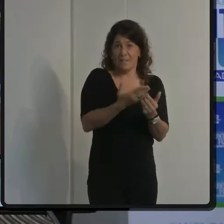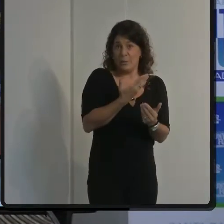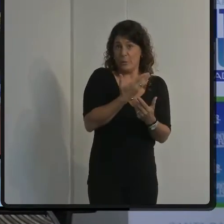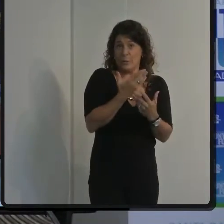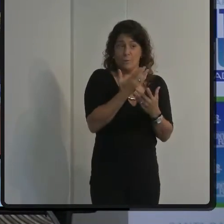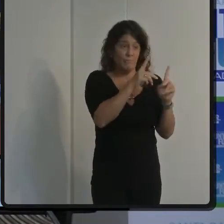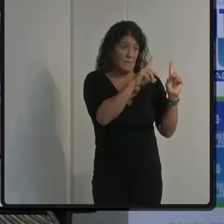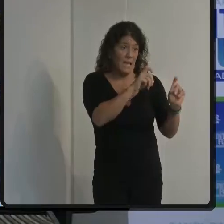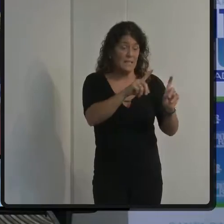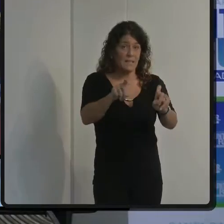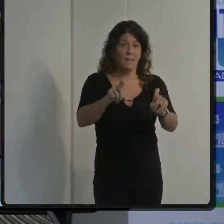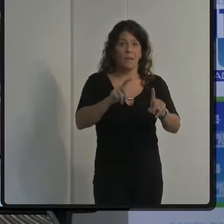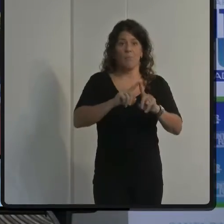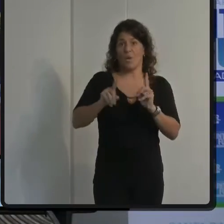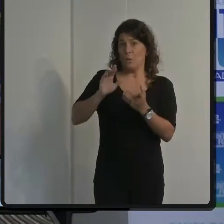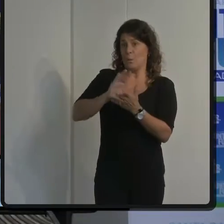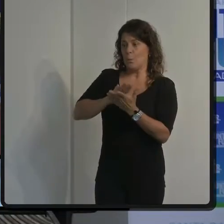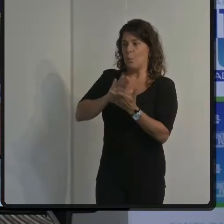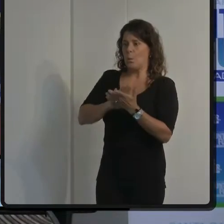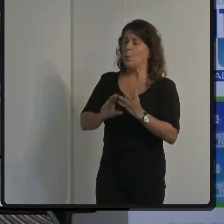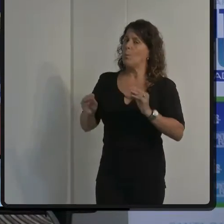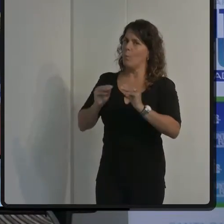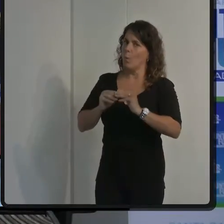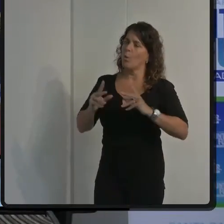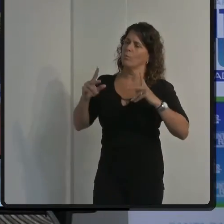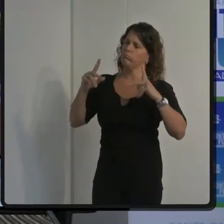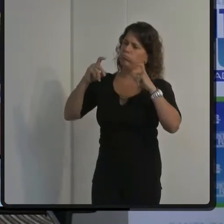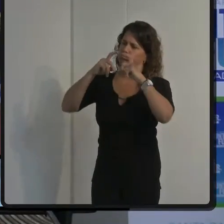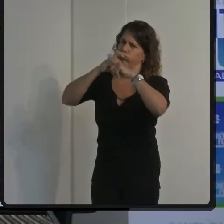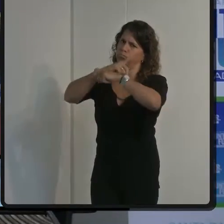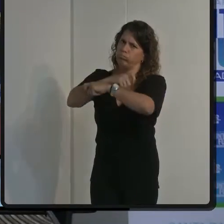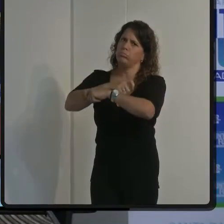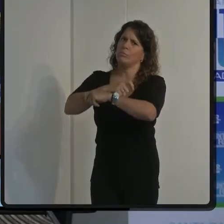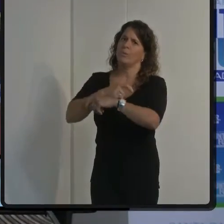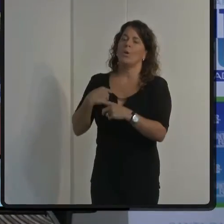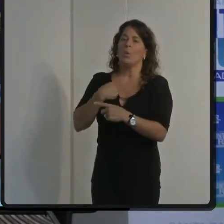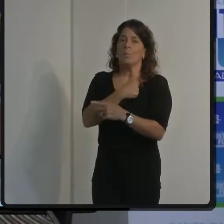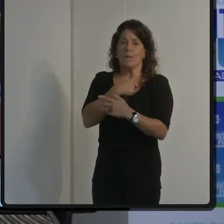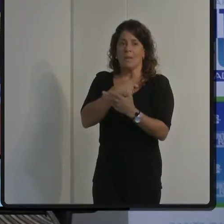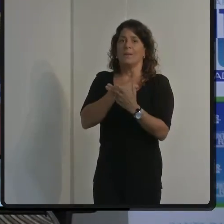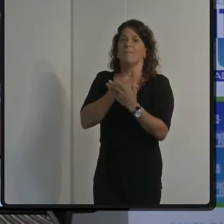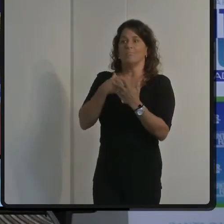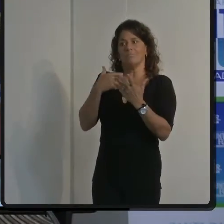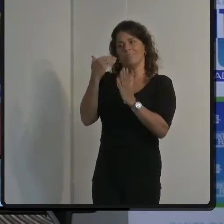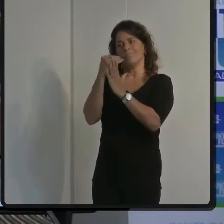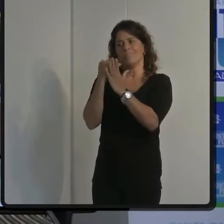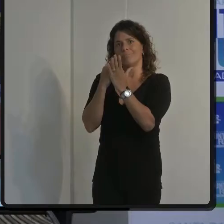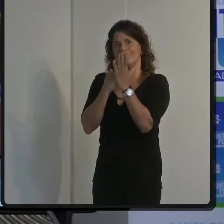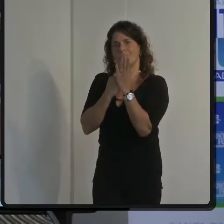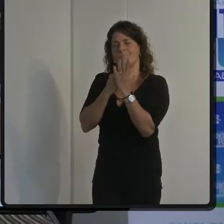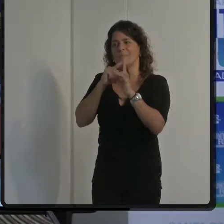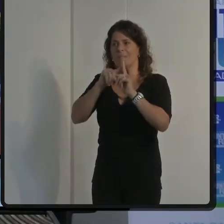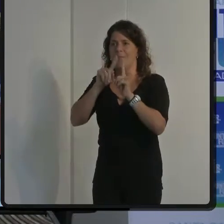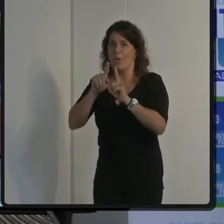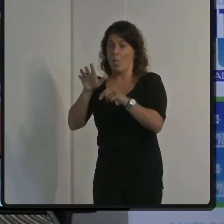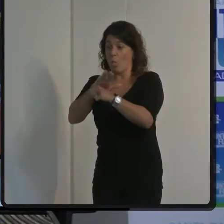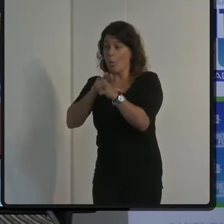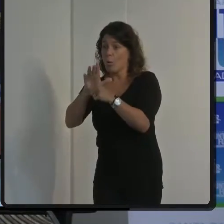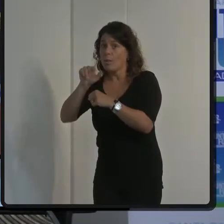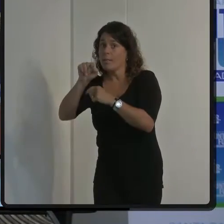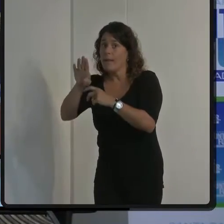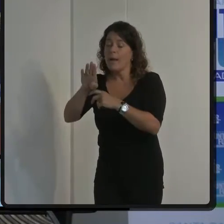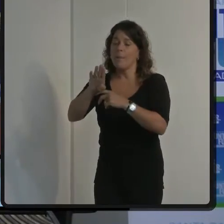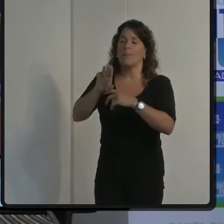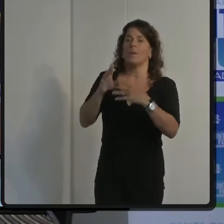a testing like that. And we have created a very substantial list of local labs, commercial